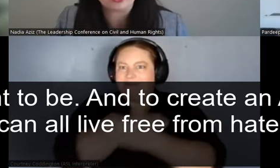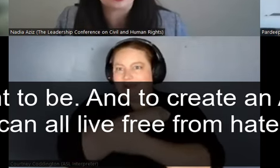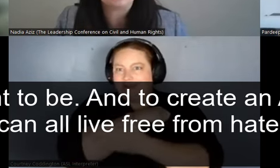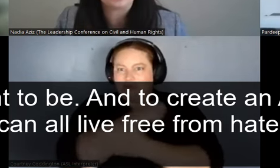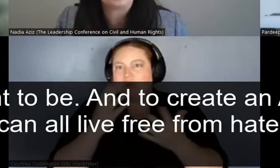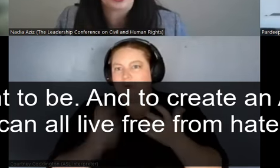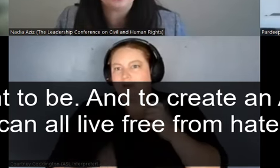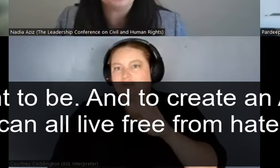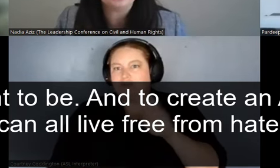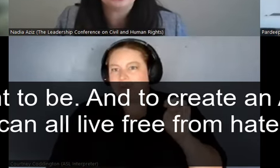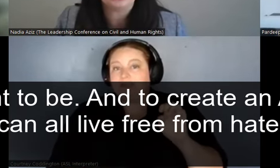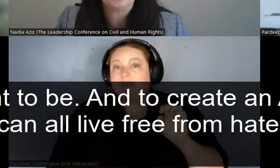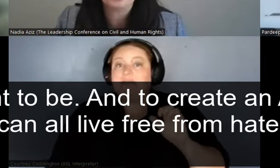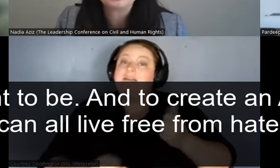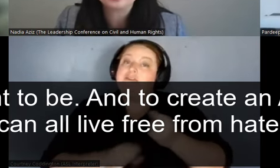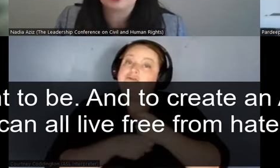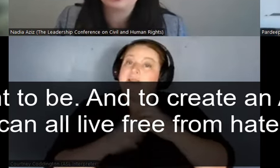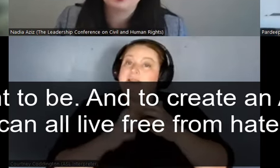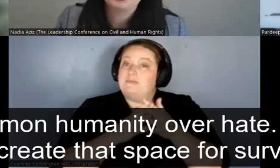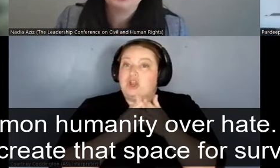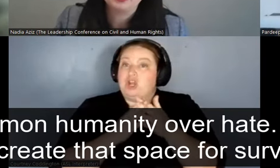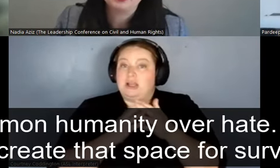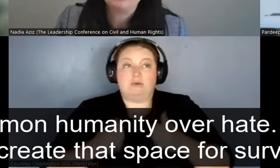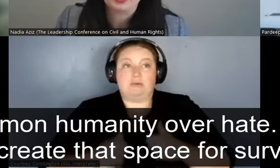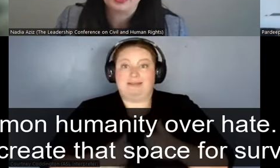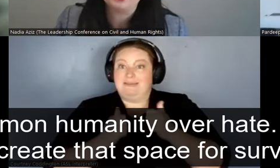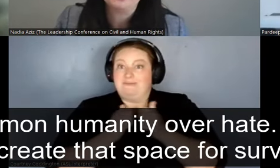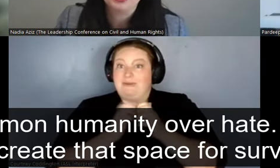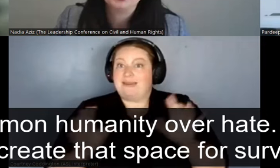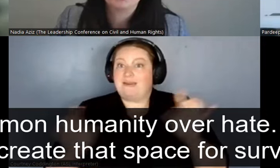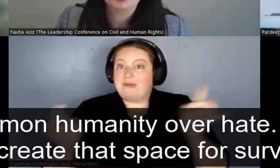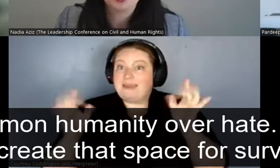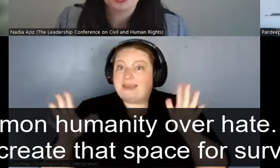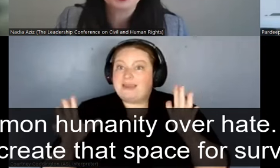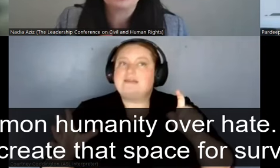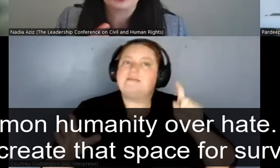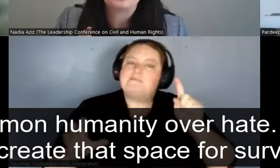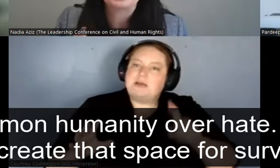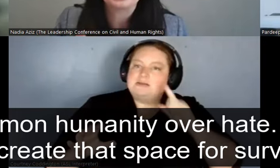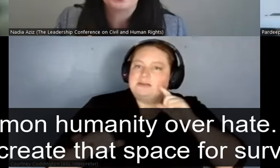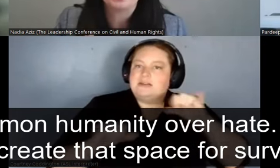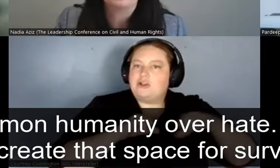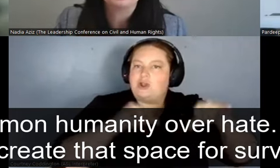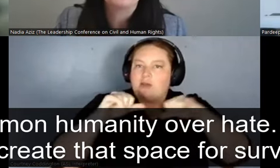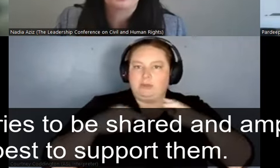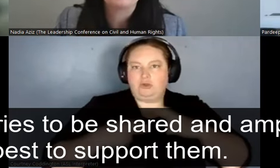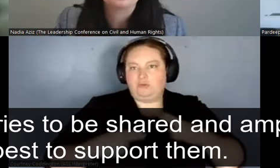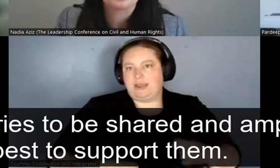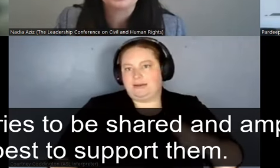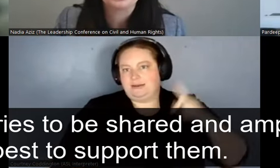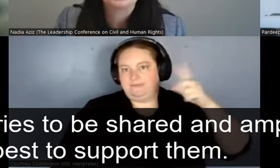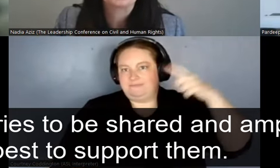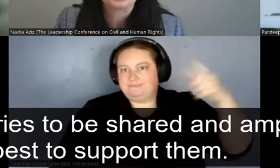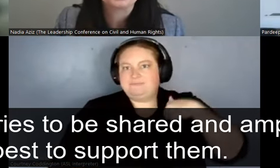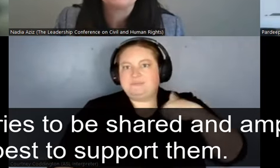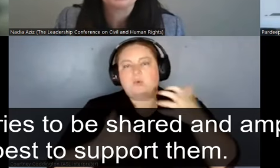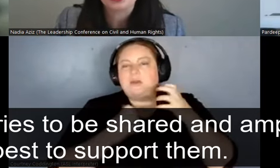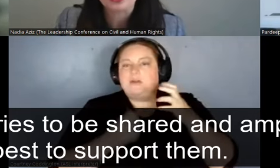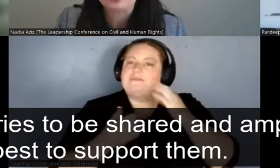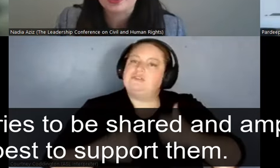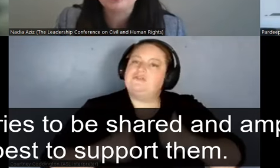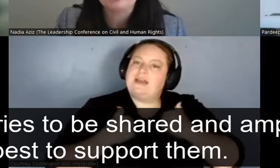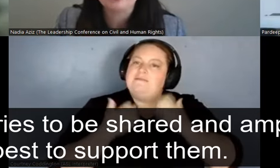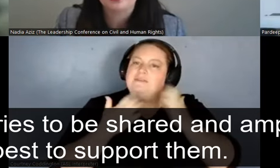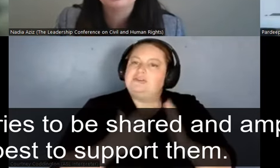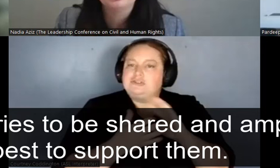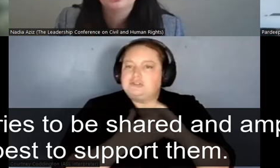where we can all live free from hate, we must center our common humanity over hate. So we work to create that space for survivor stories to be